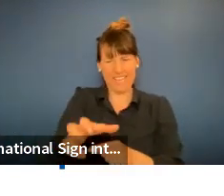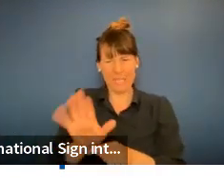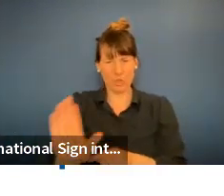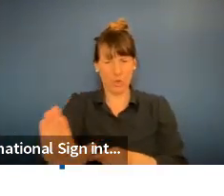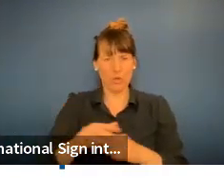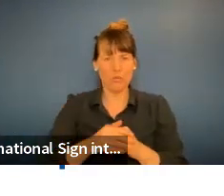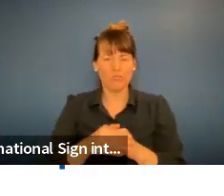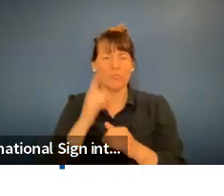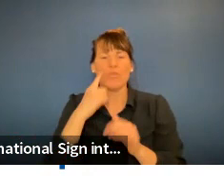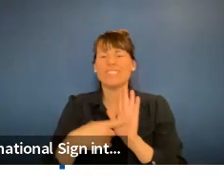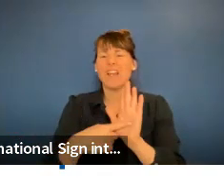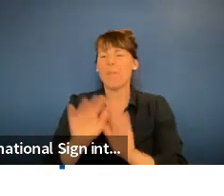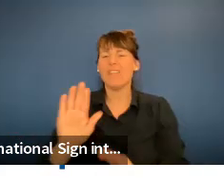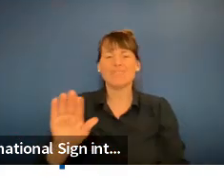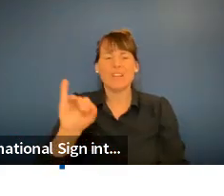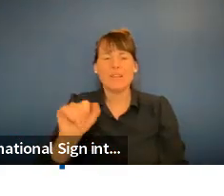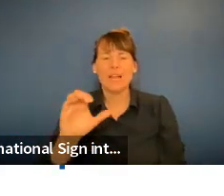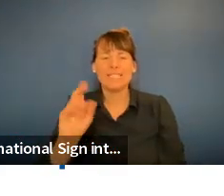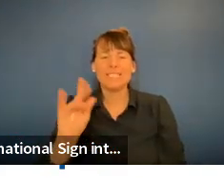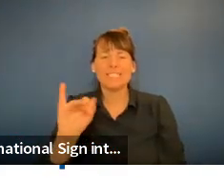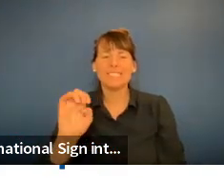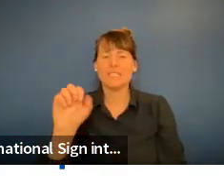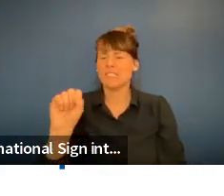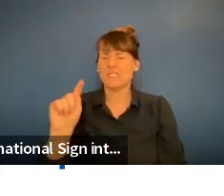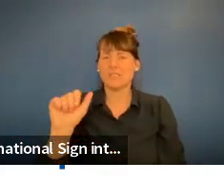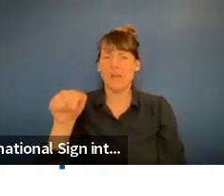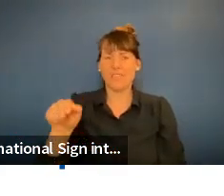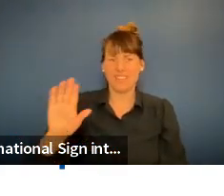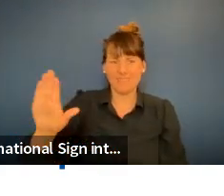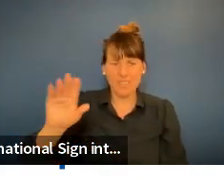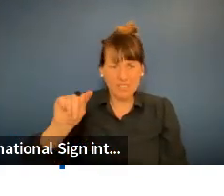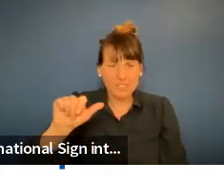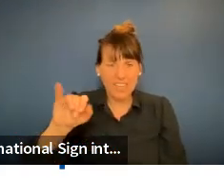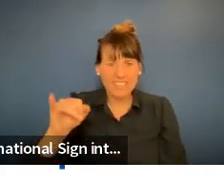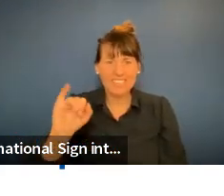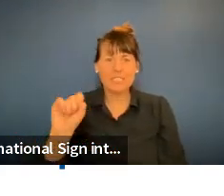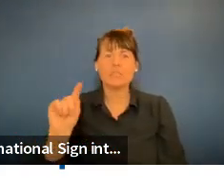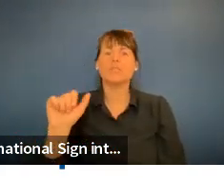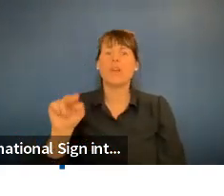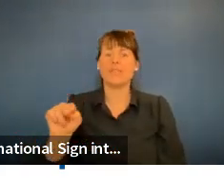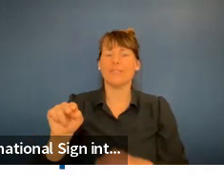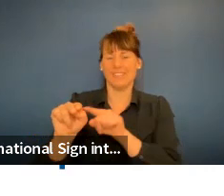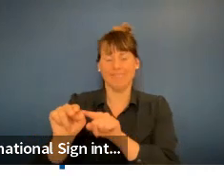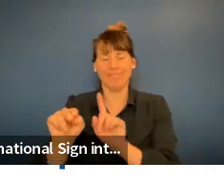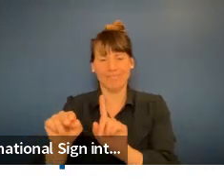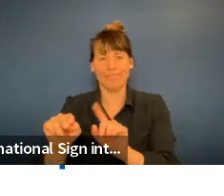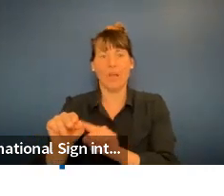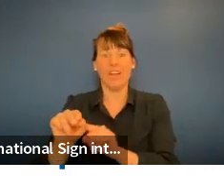And in both the countries, the process of national priority assistive product list development followed a very similar